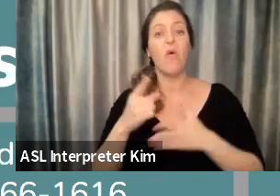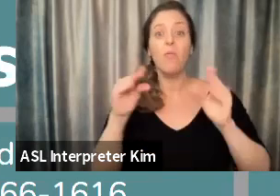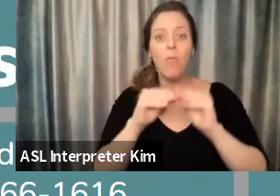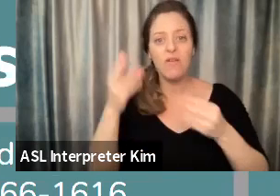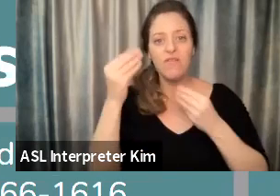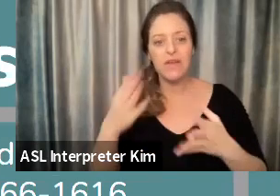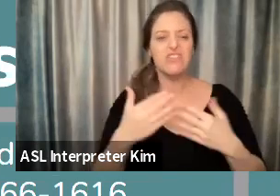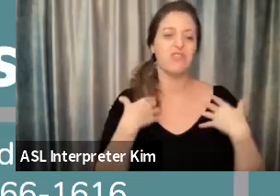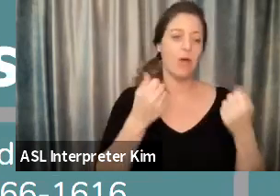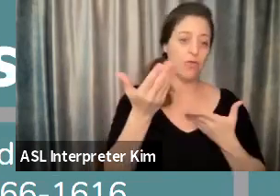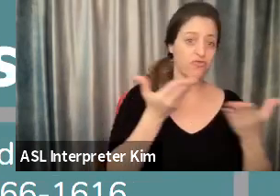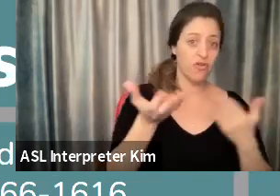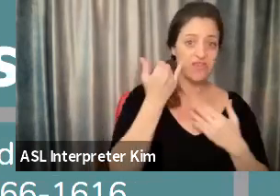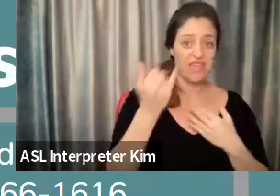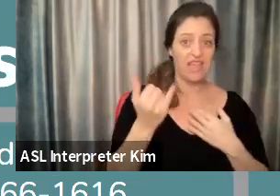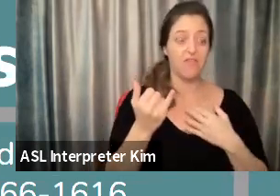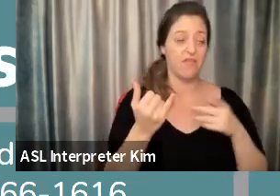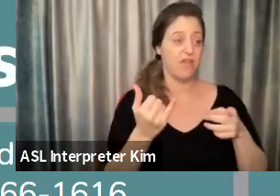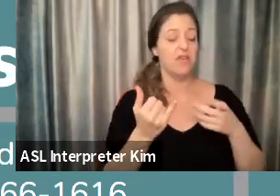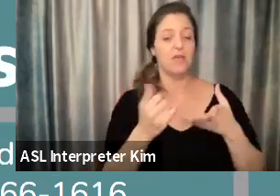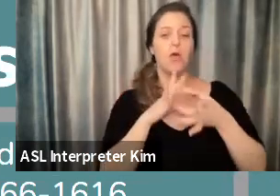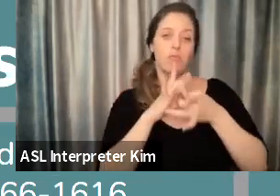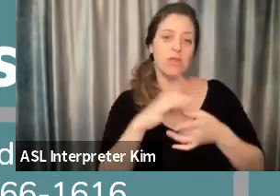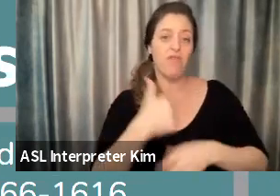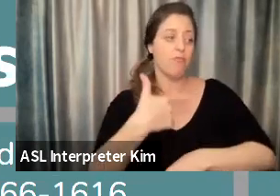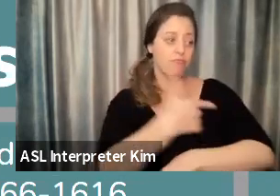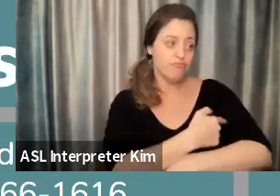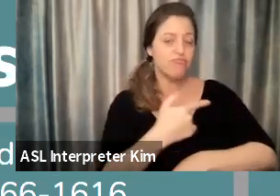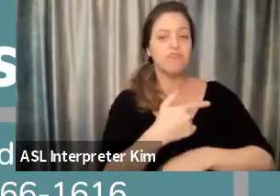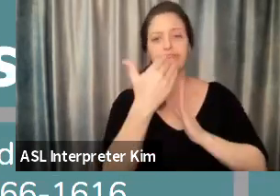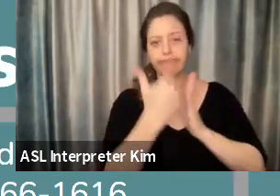health services, if you have questions regarding immunizations and clinics,